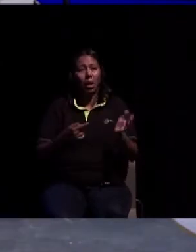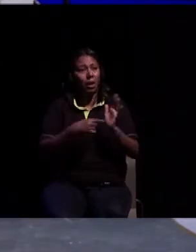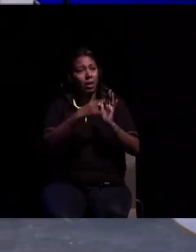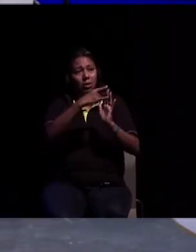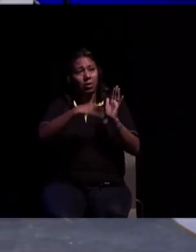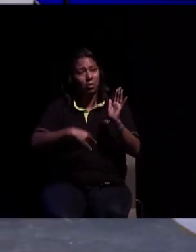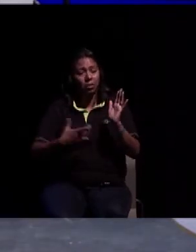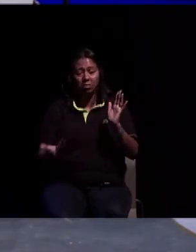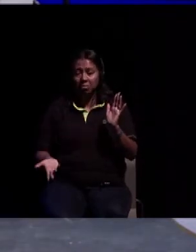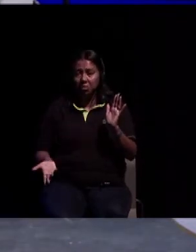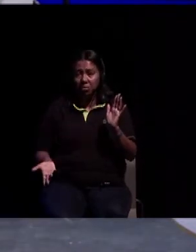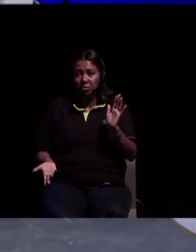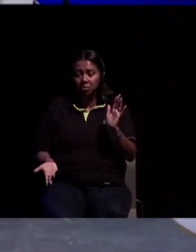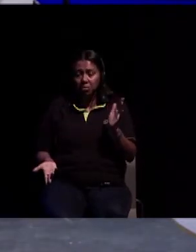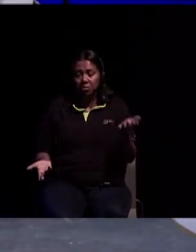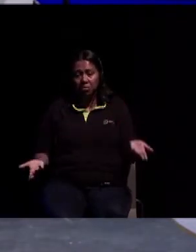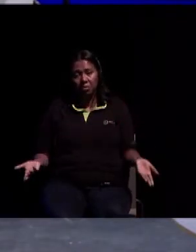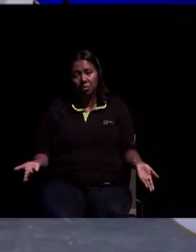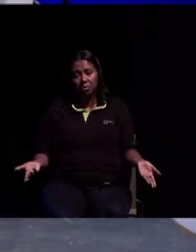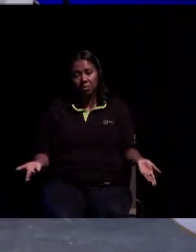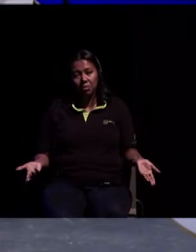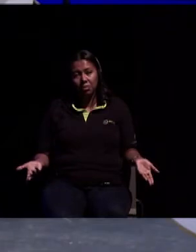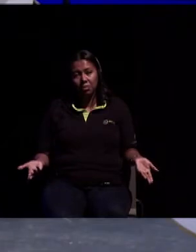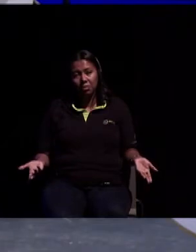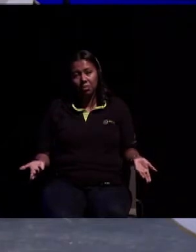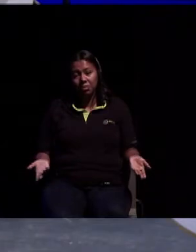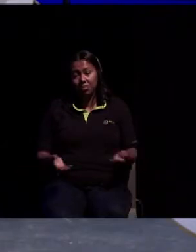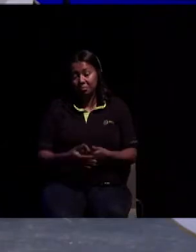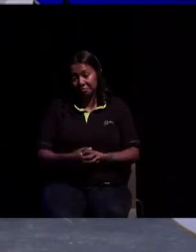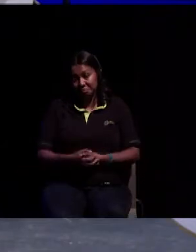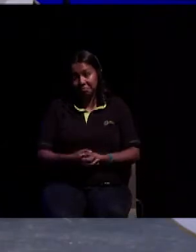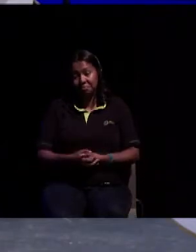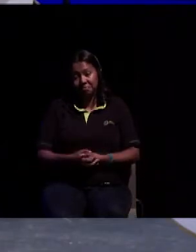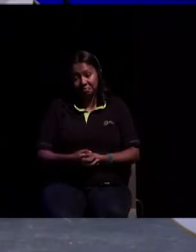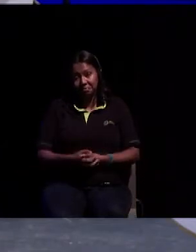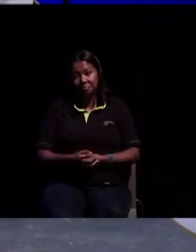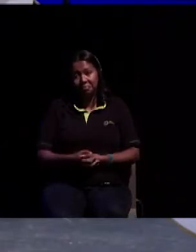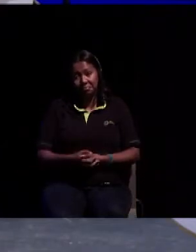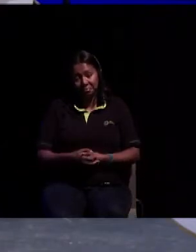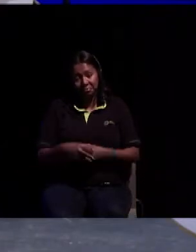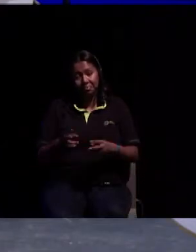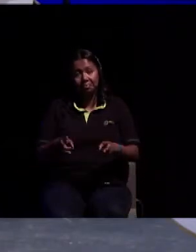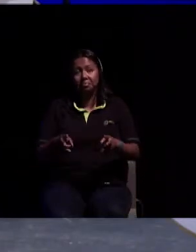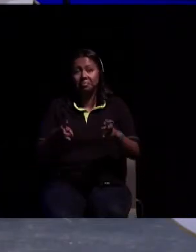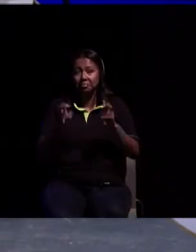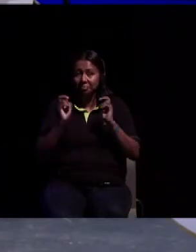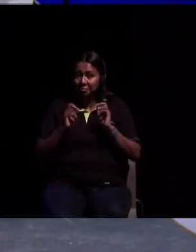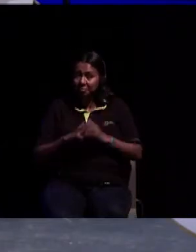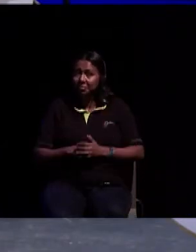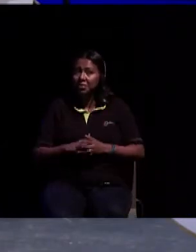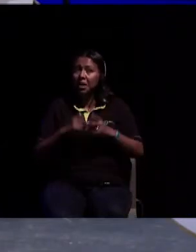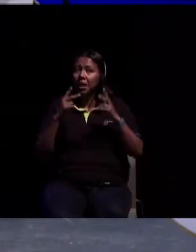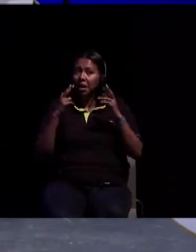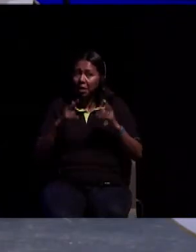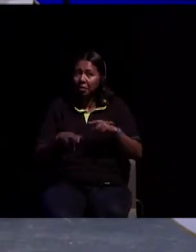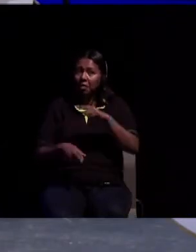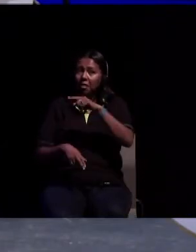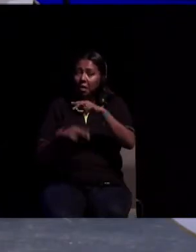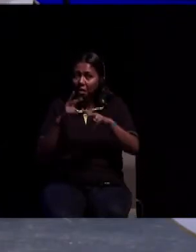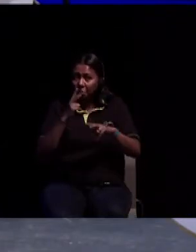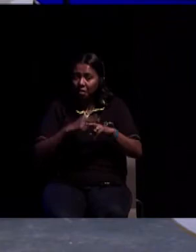I find it part of that greenwashing or that whitewashing that they use to